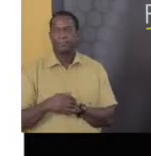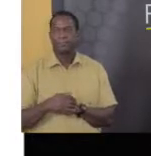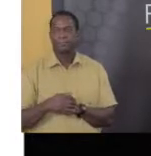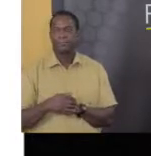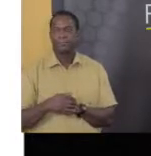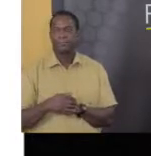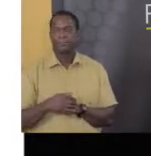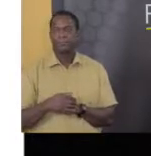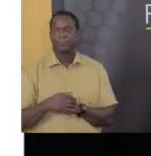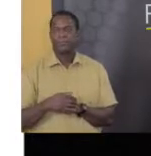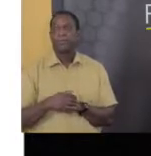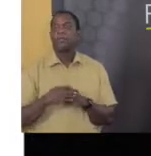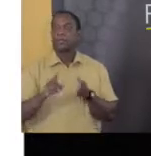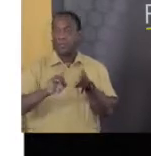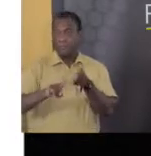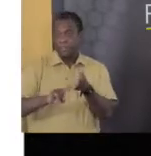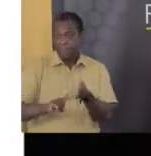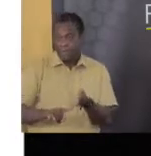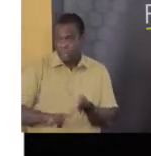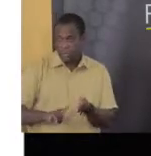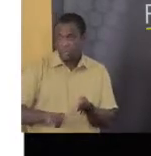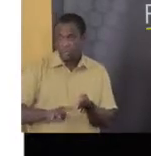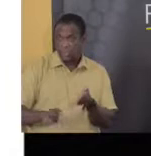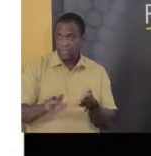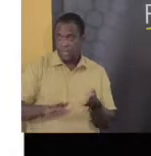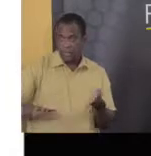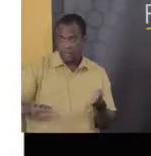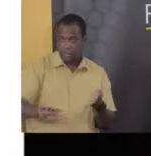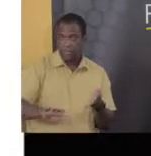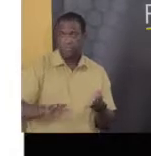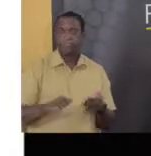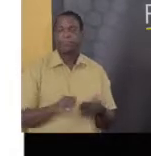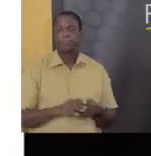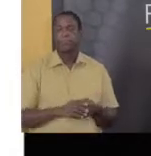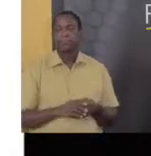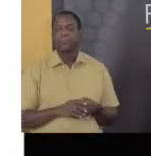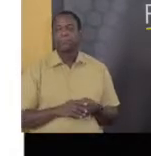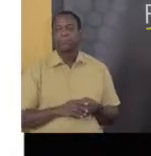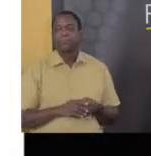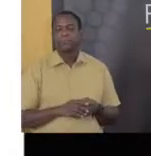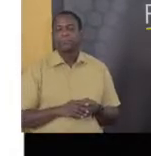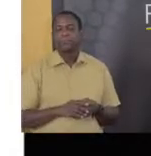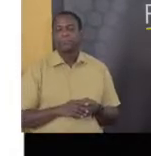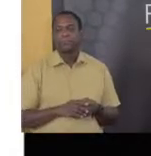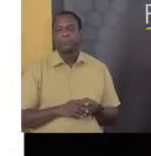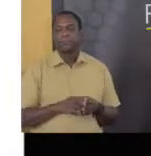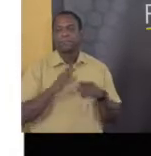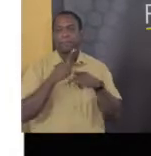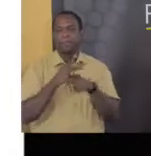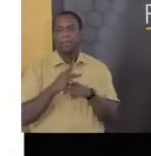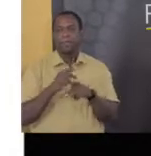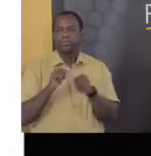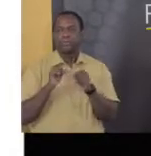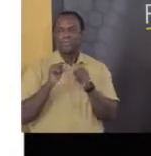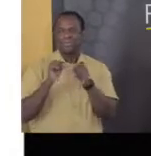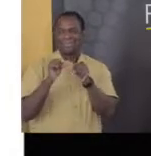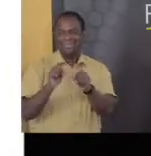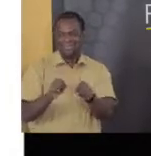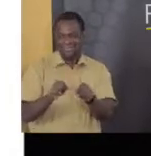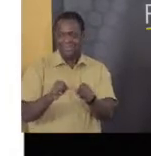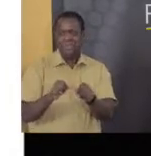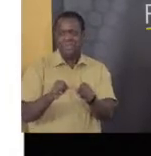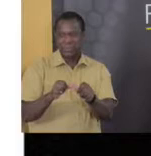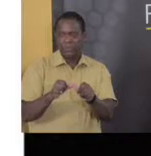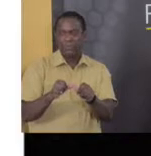being sewn, it's being inspected. And then you have production will continue. Then it